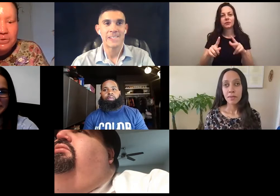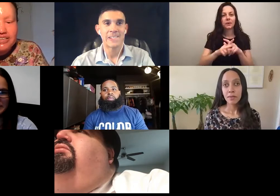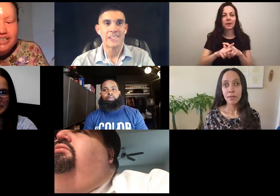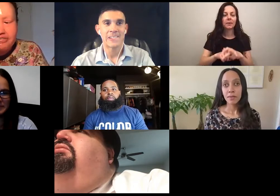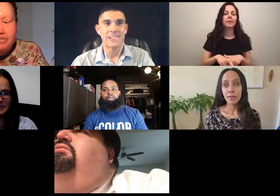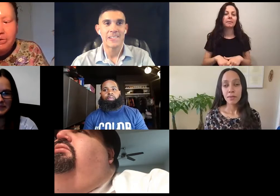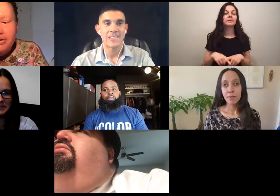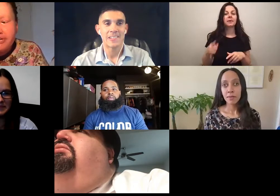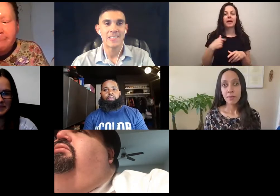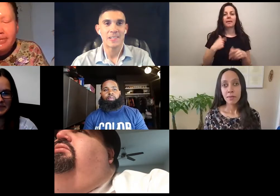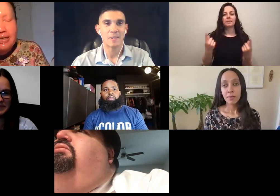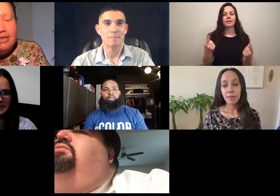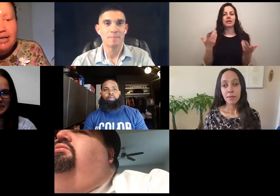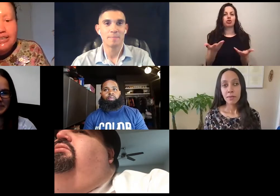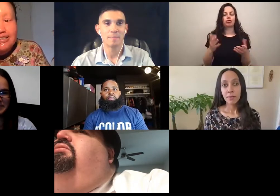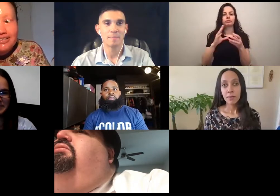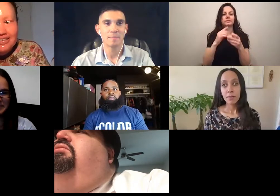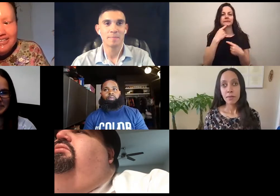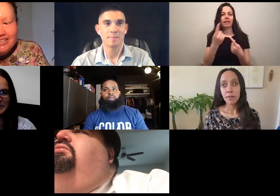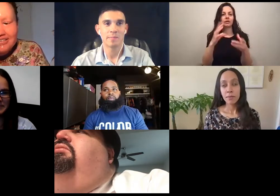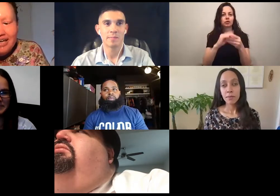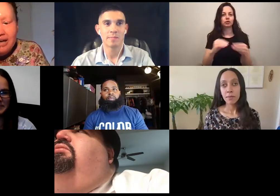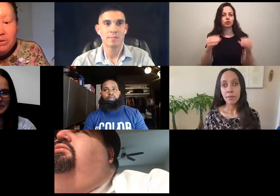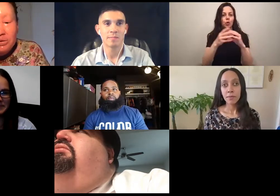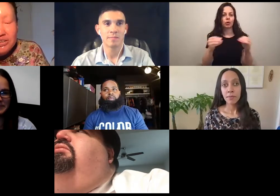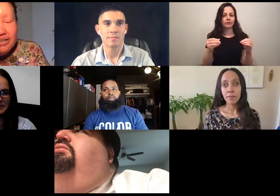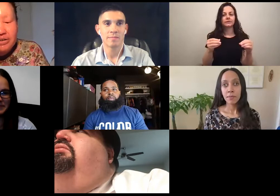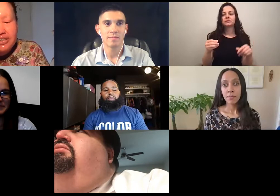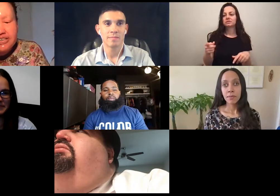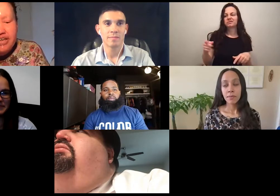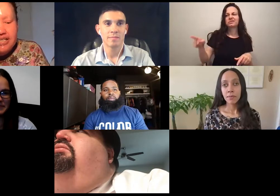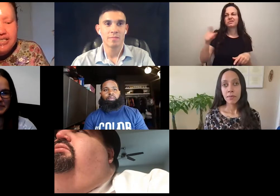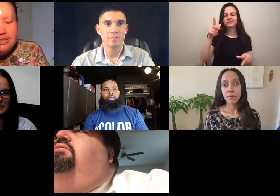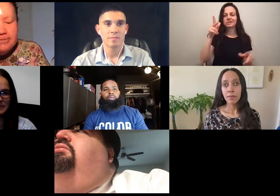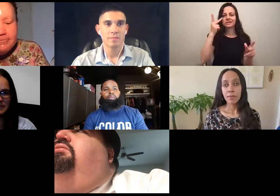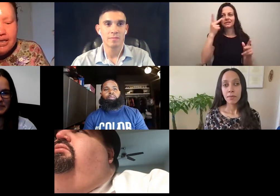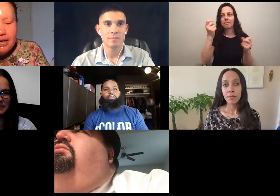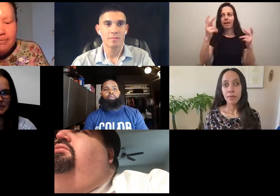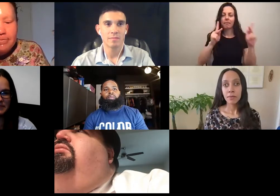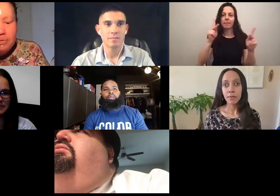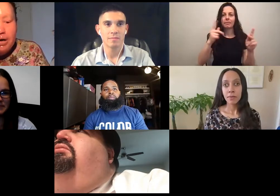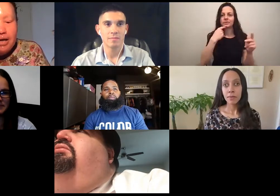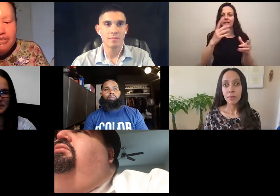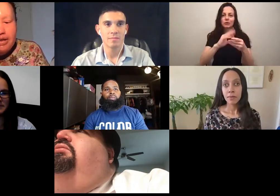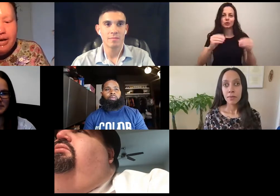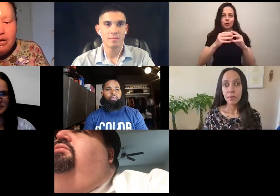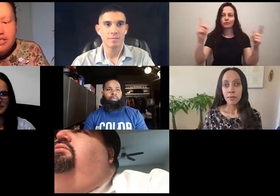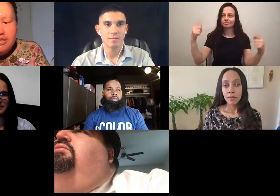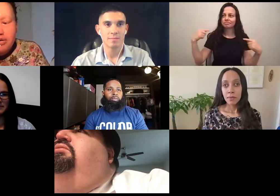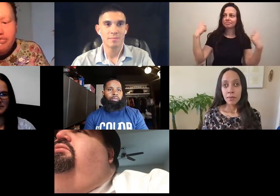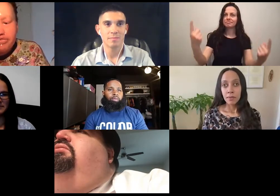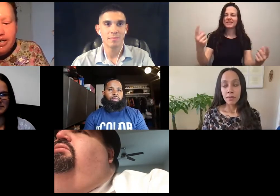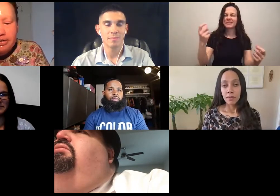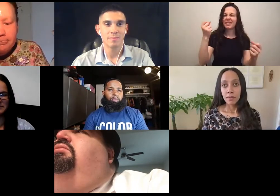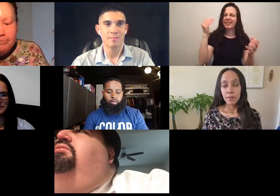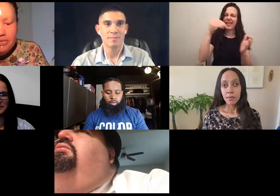telling stories here for over 60,000 years. And I also acknowledge that while there are lots